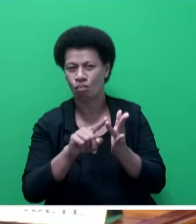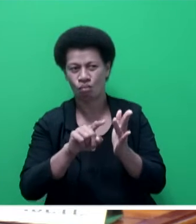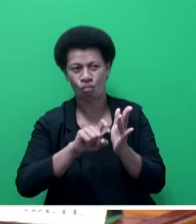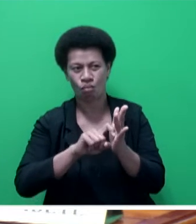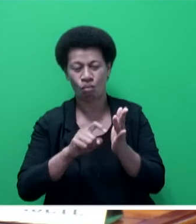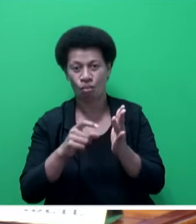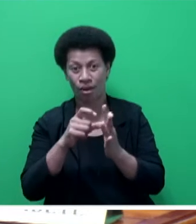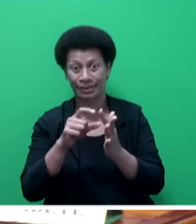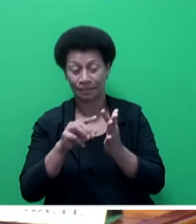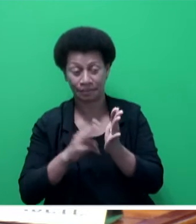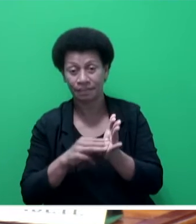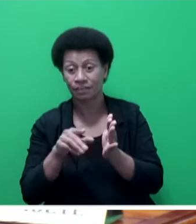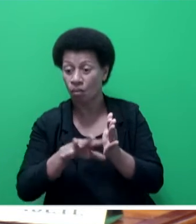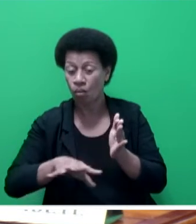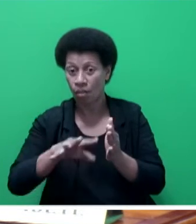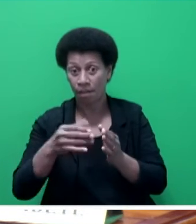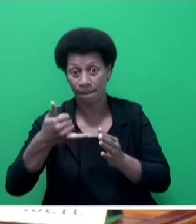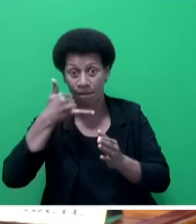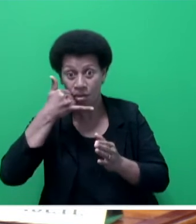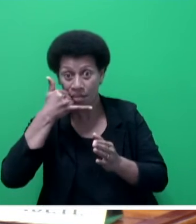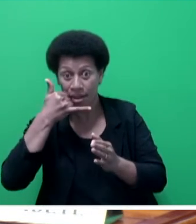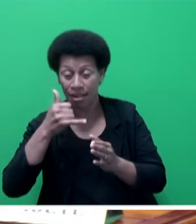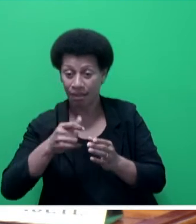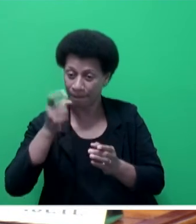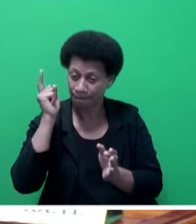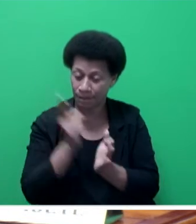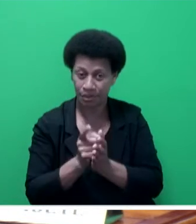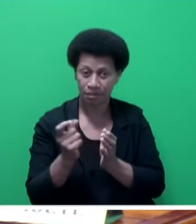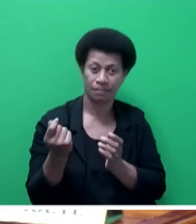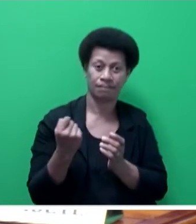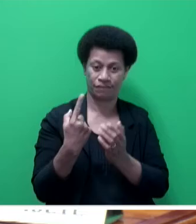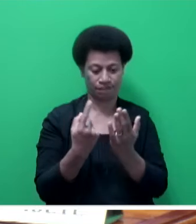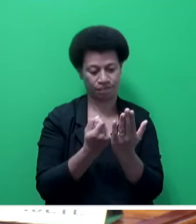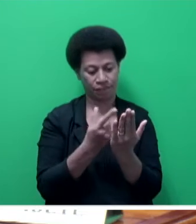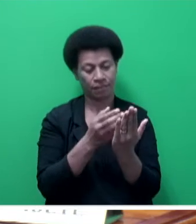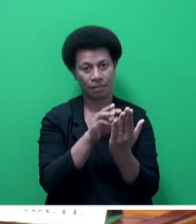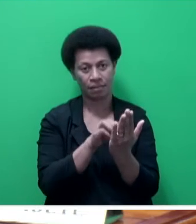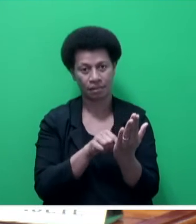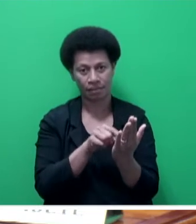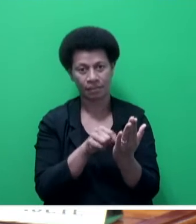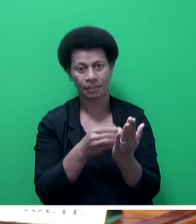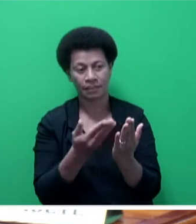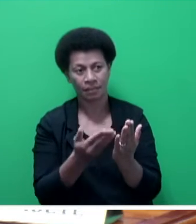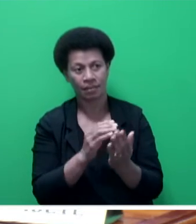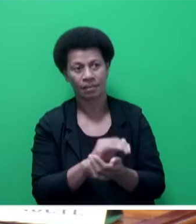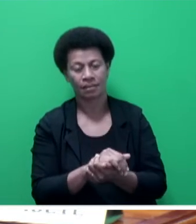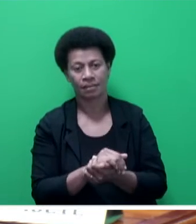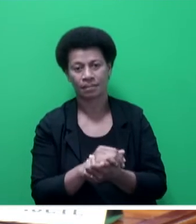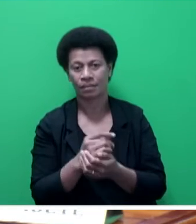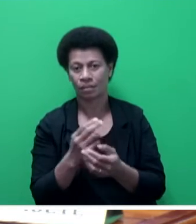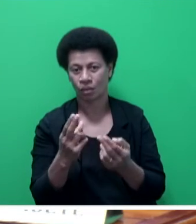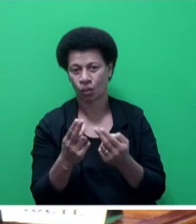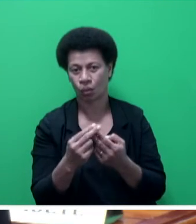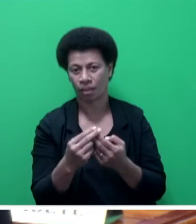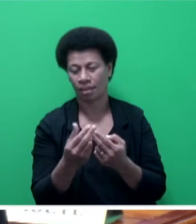mobile user will be alerted through this modem that will be with the service